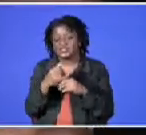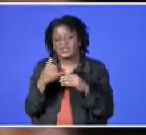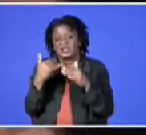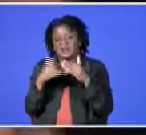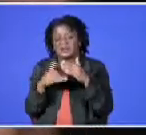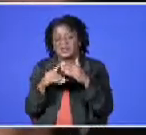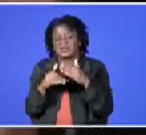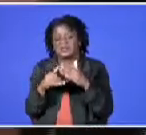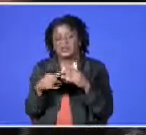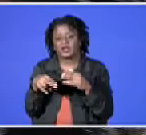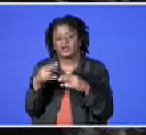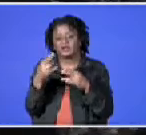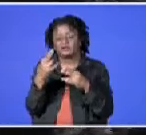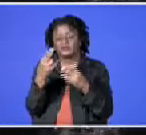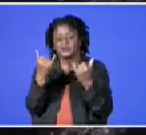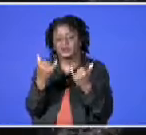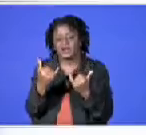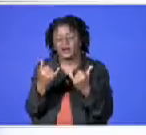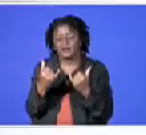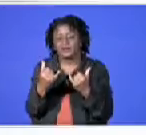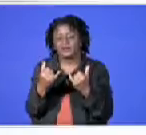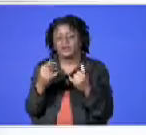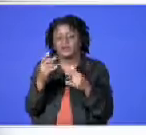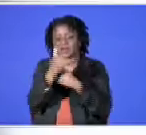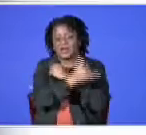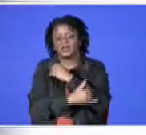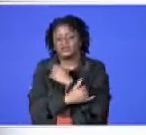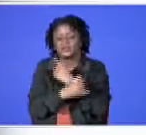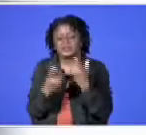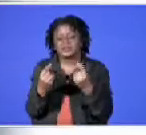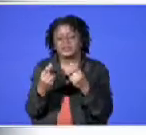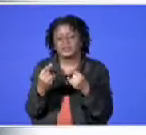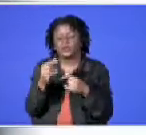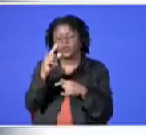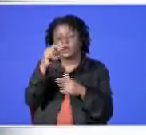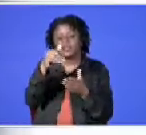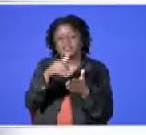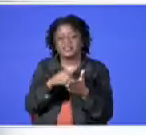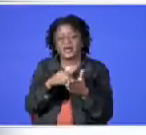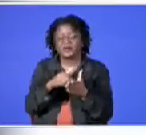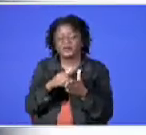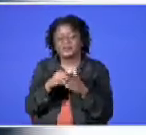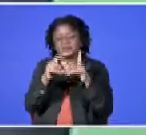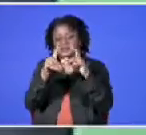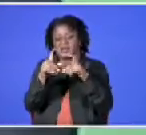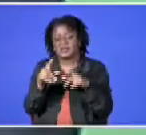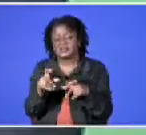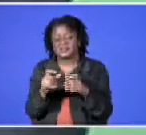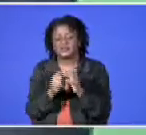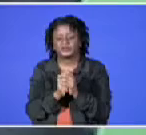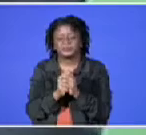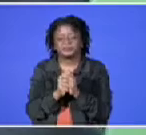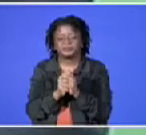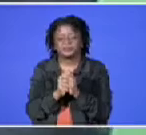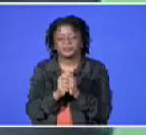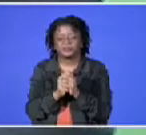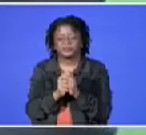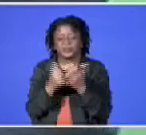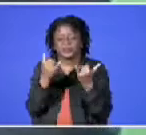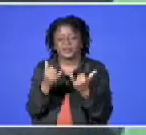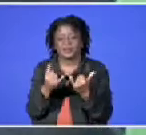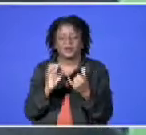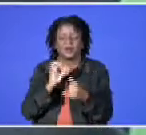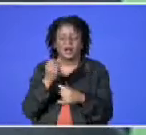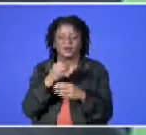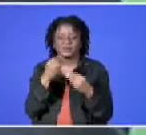approximately 1,100 RT-PCR tests. Sands also provided an update on PPE. At this time, our stores in